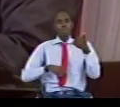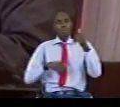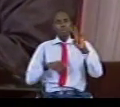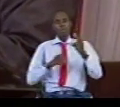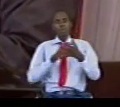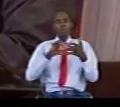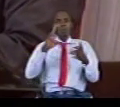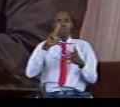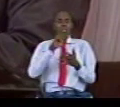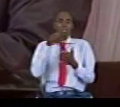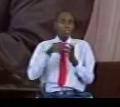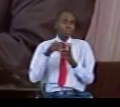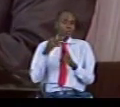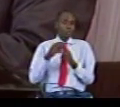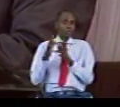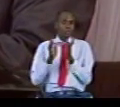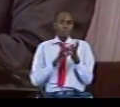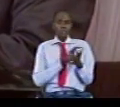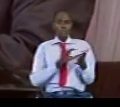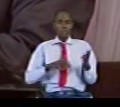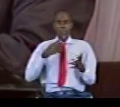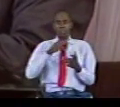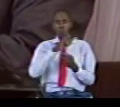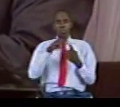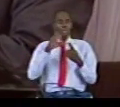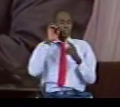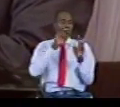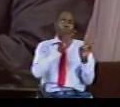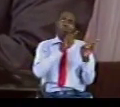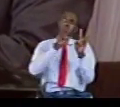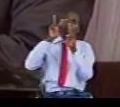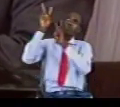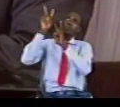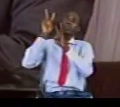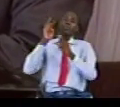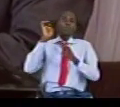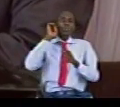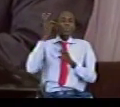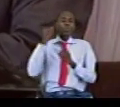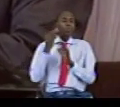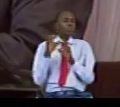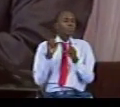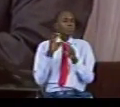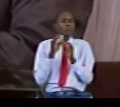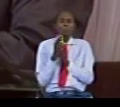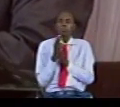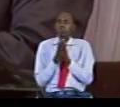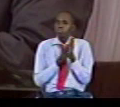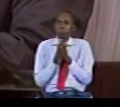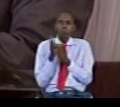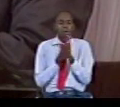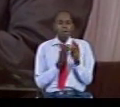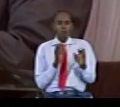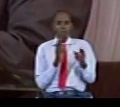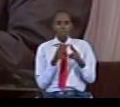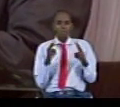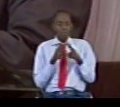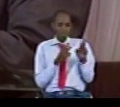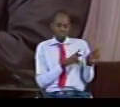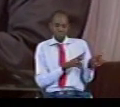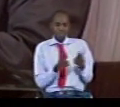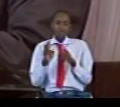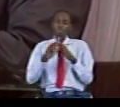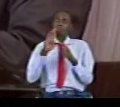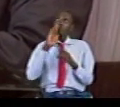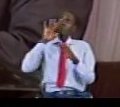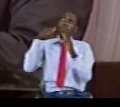when he lifted up his eyes to heaven. He was so eager. He was going there. He was getting ready. He was going there. And he remembered